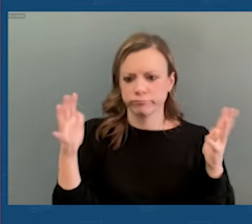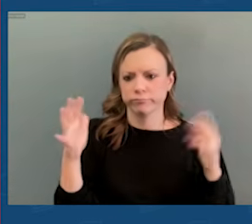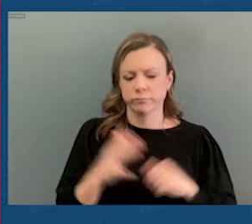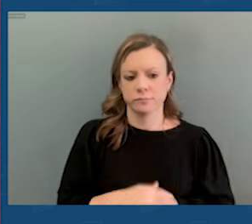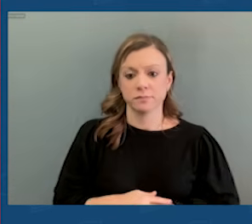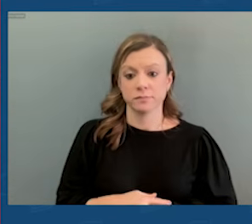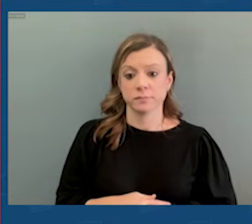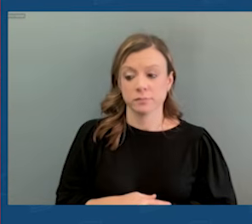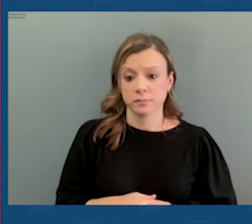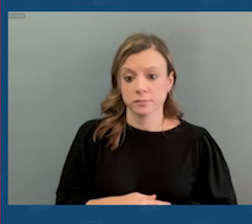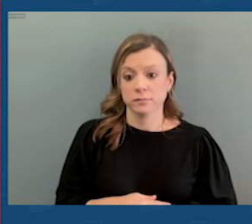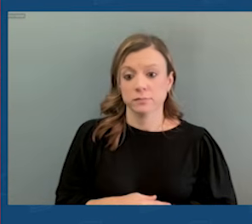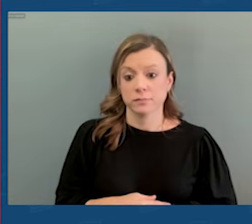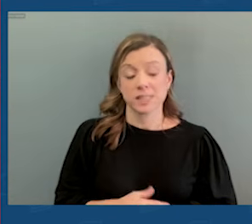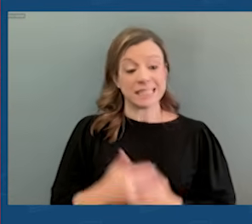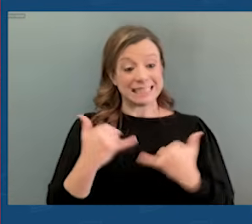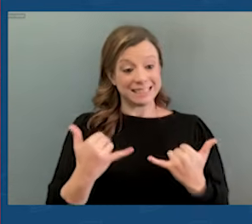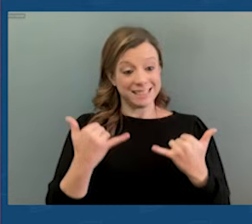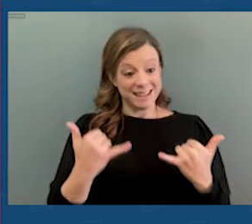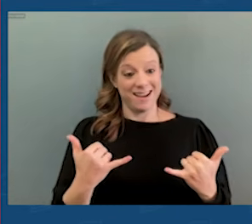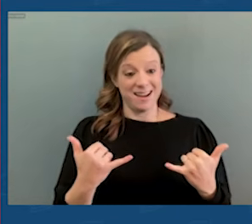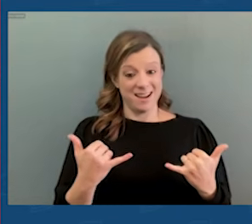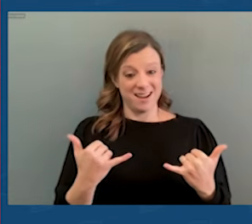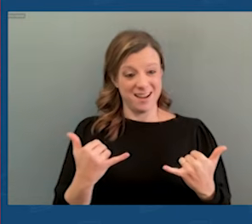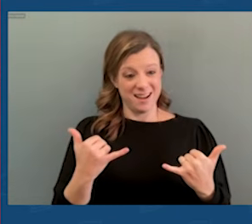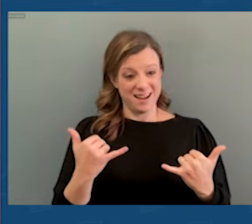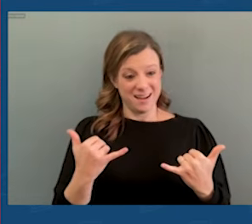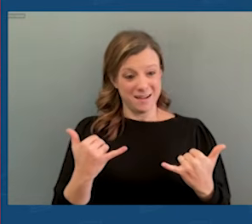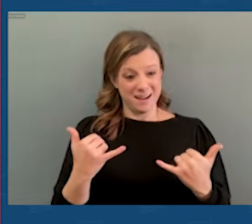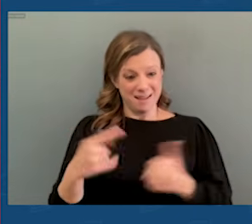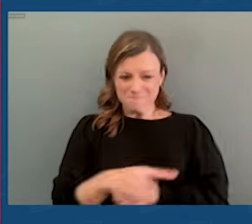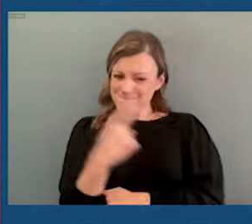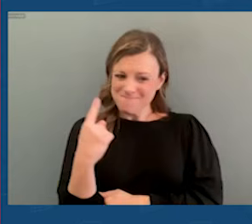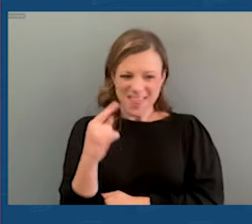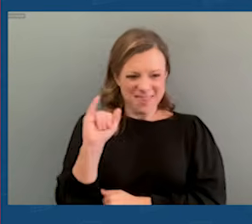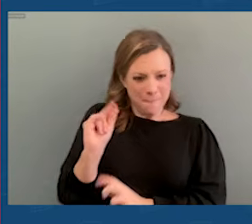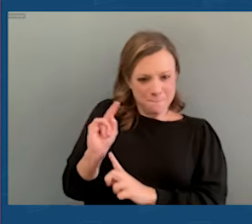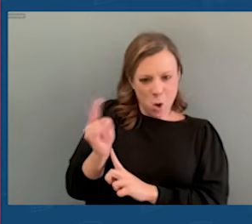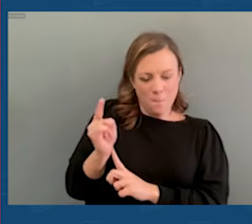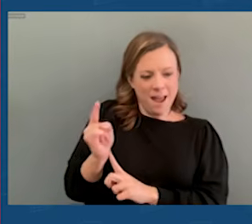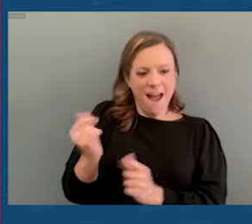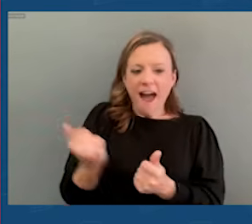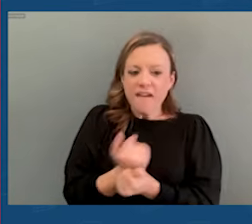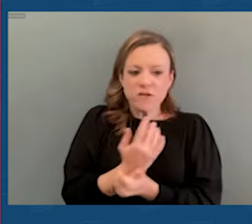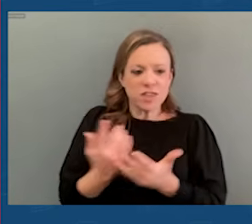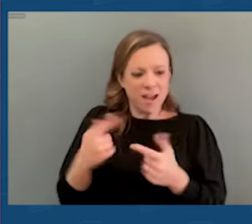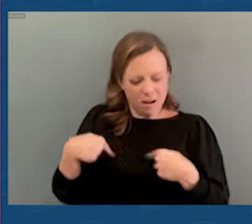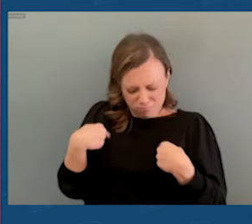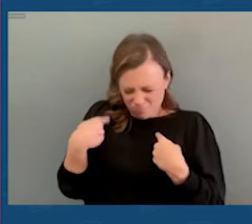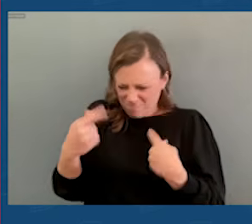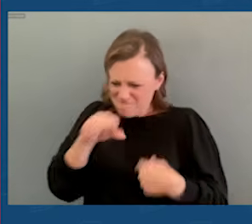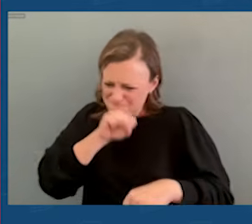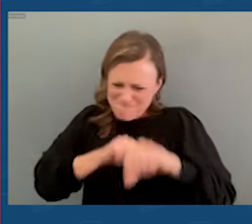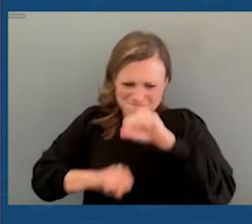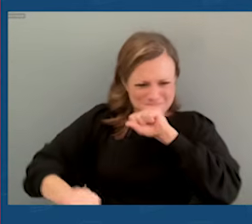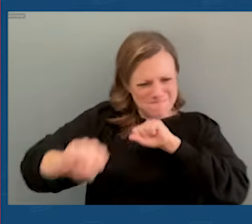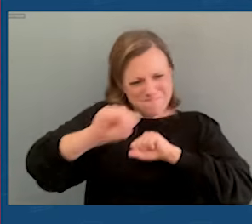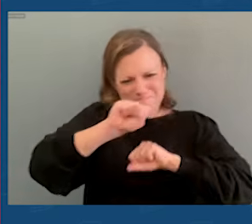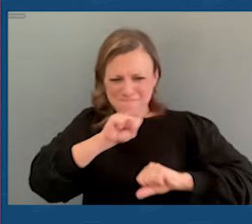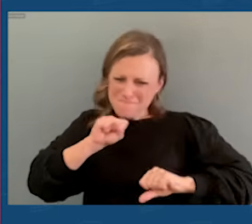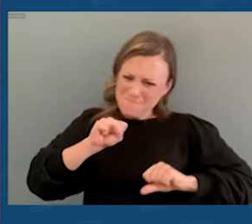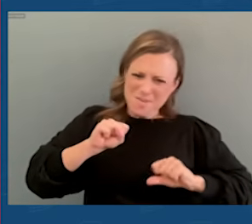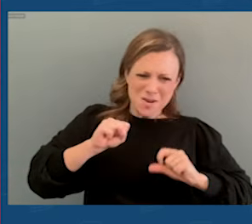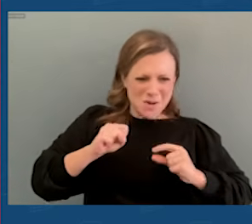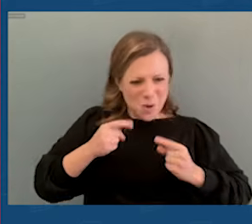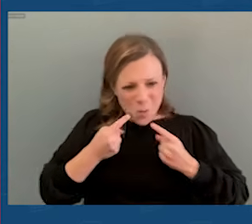it's like today is one of those moments where you say, everything that I went through was worth it, to get here today. So I just want to tell you